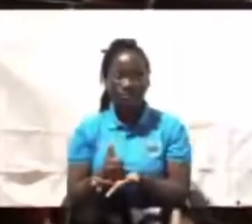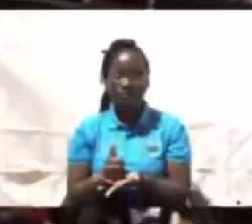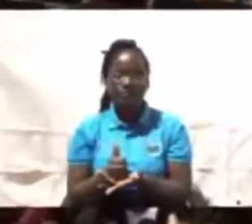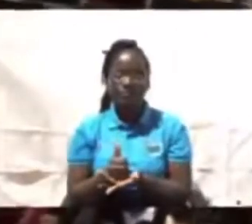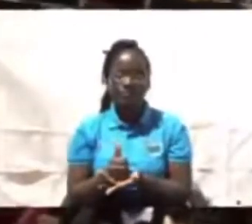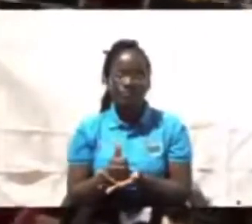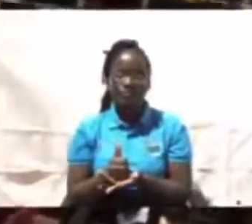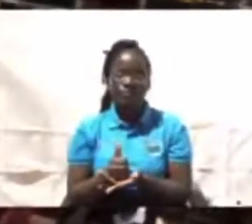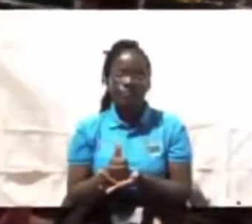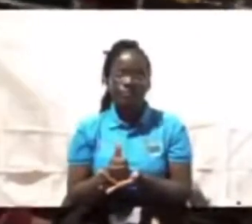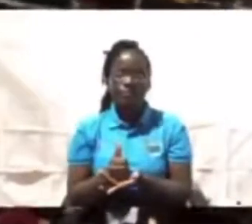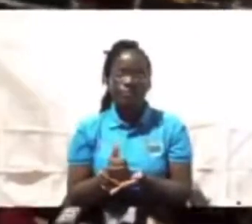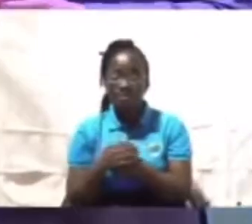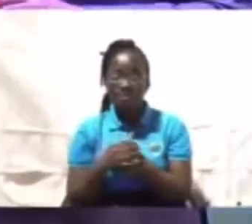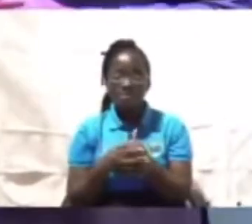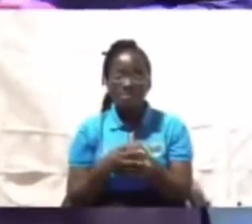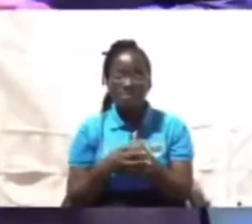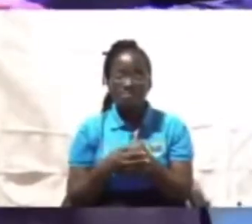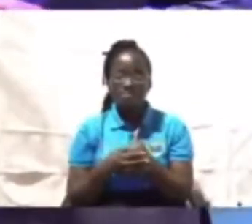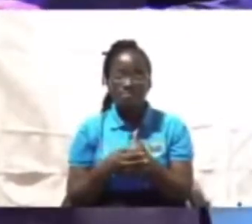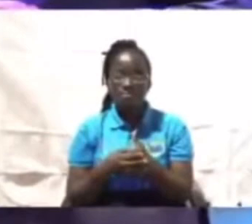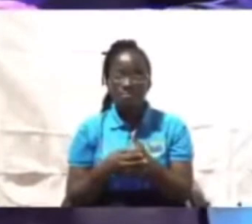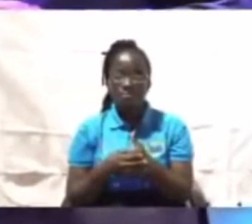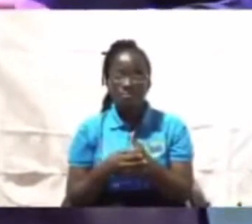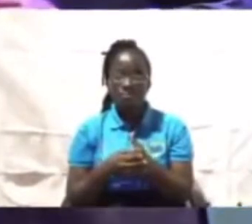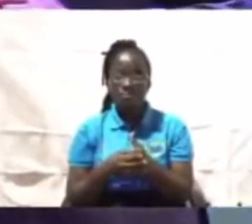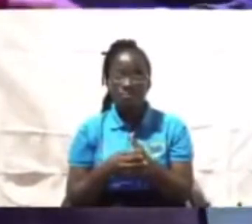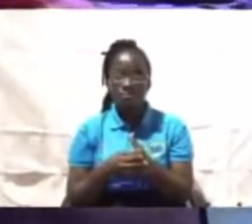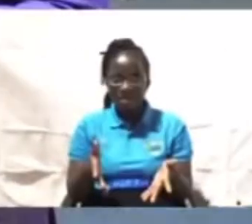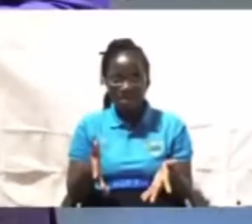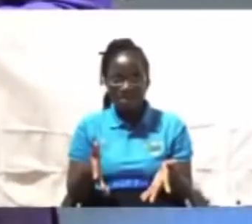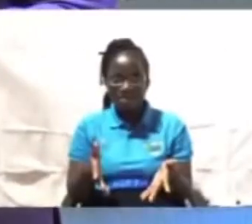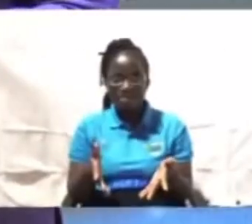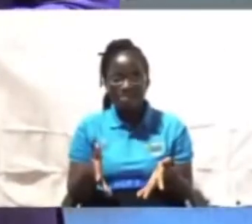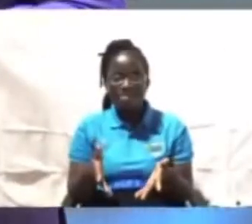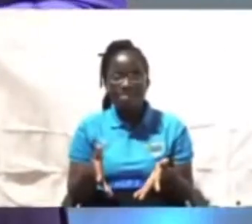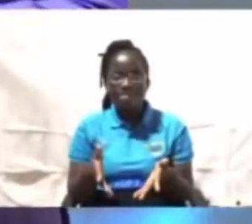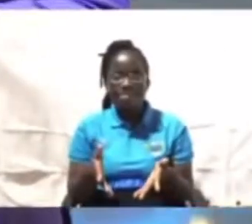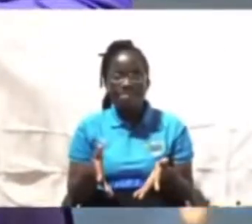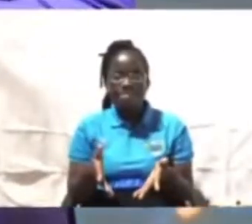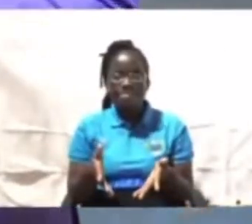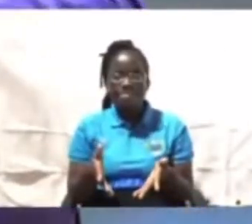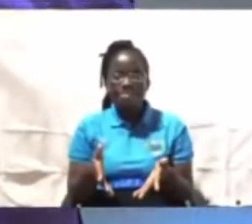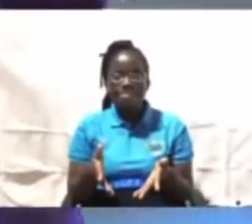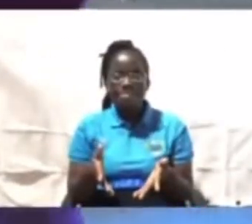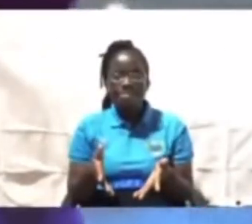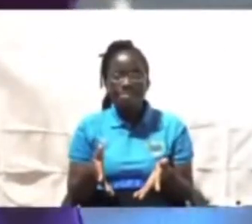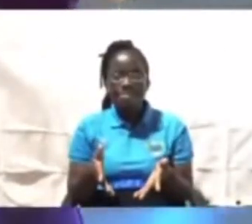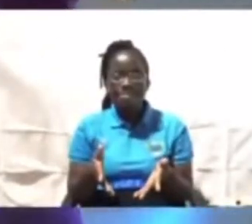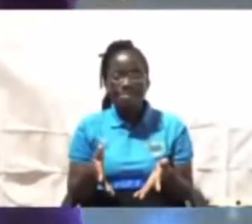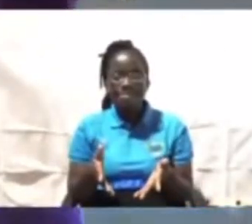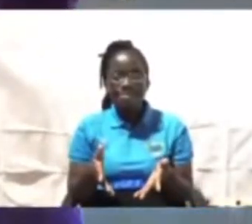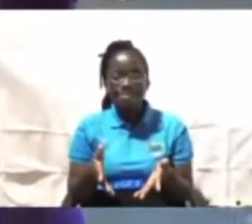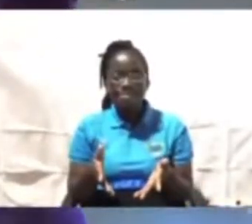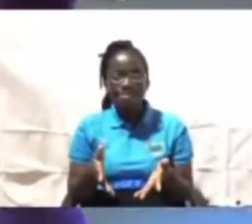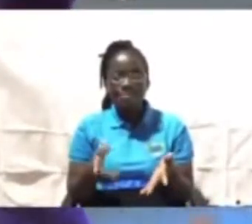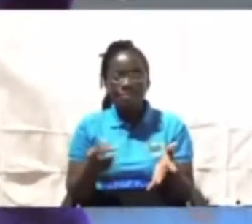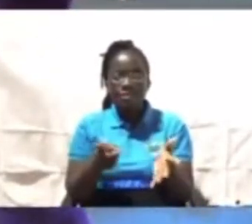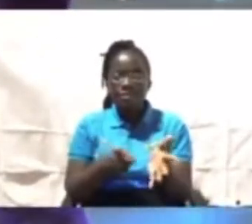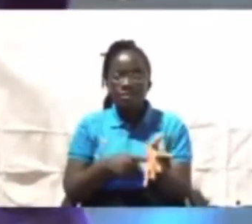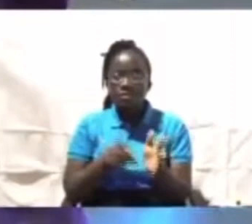Hallelujah. And agree muse penimbia bejina ye nimuha. Oye pasa mpotem wo